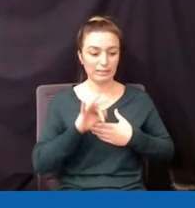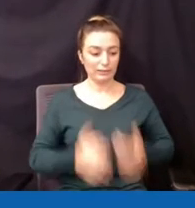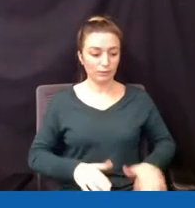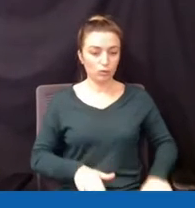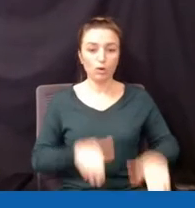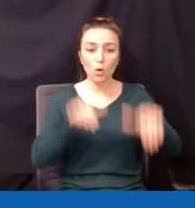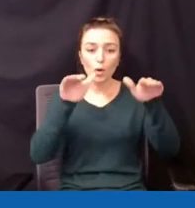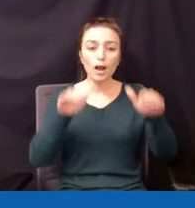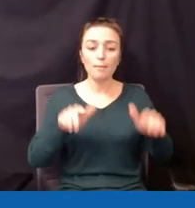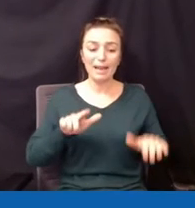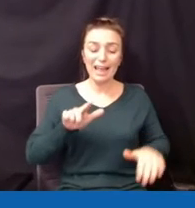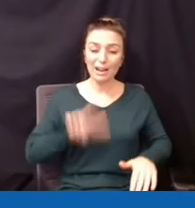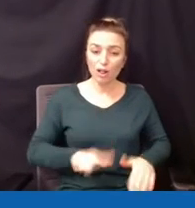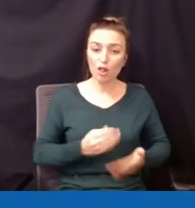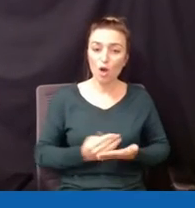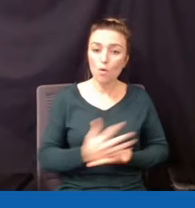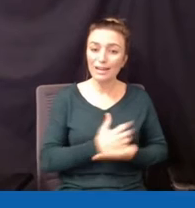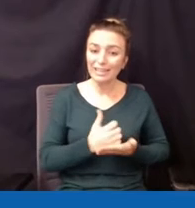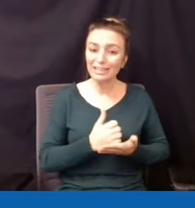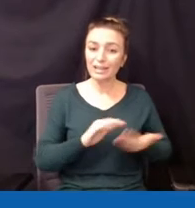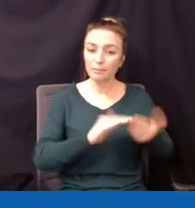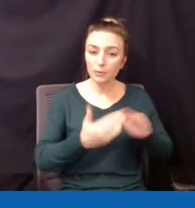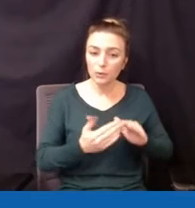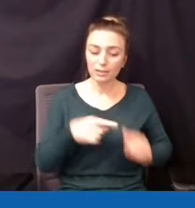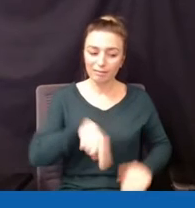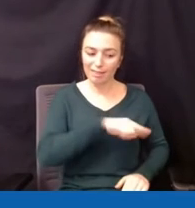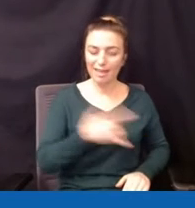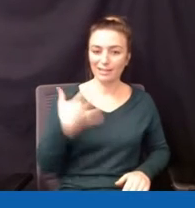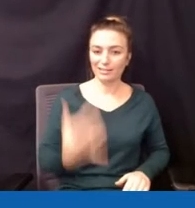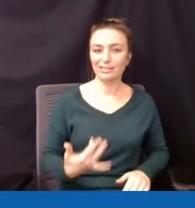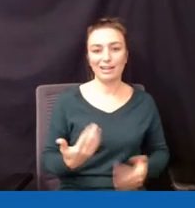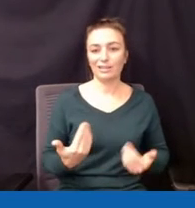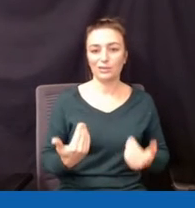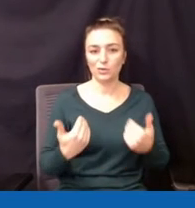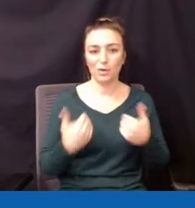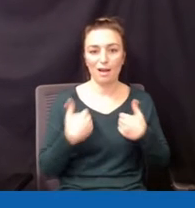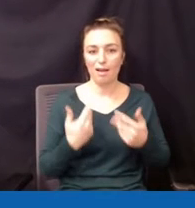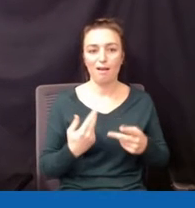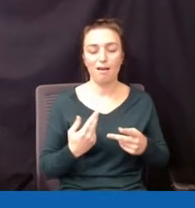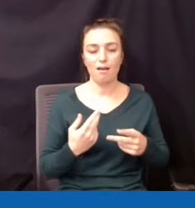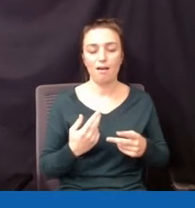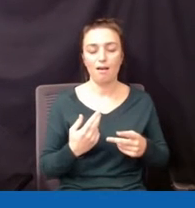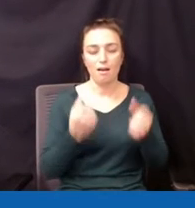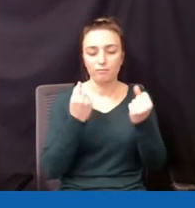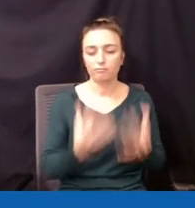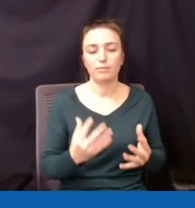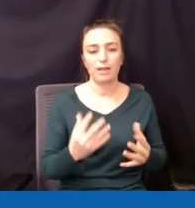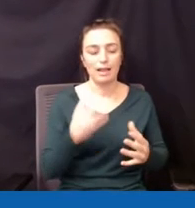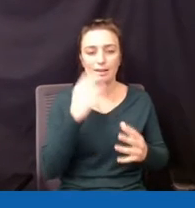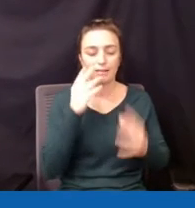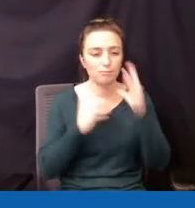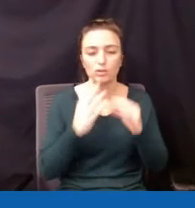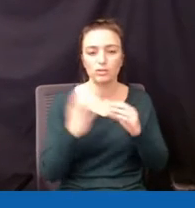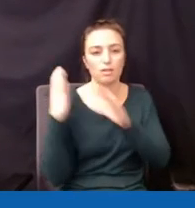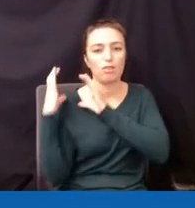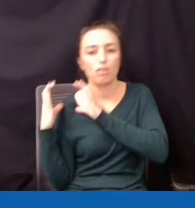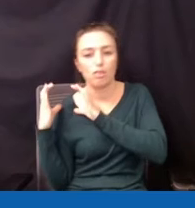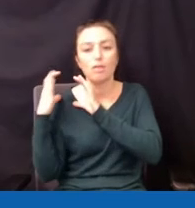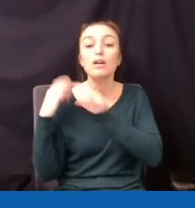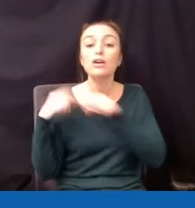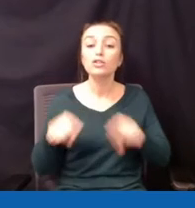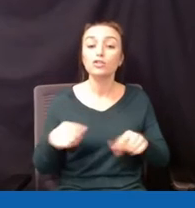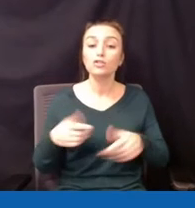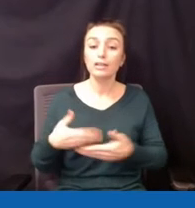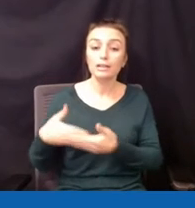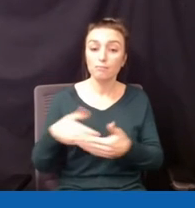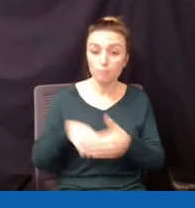marginalized groups are likely to experience a much greater load of these adverse life experiences in childhood, which in turn, of course,